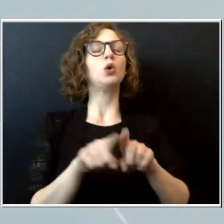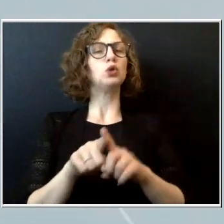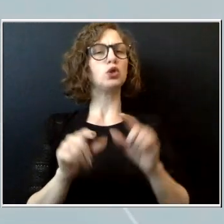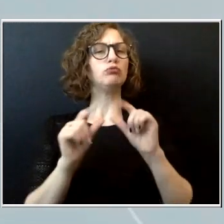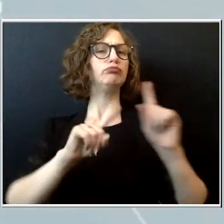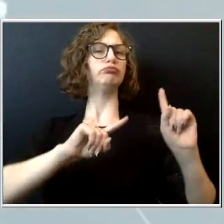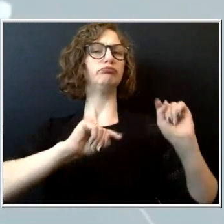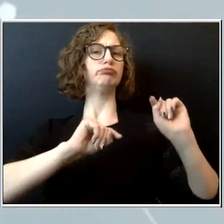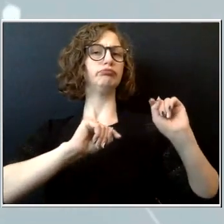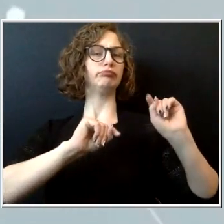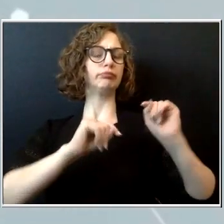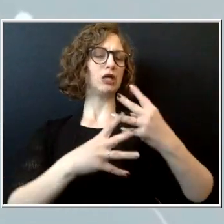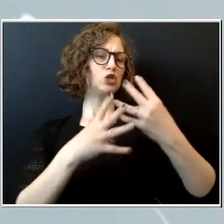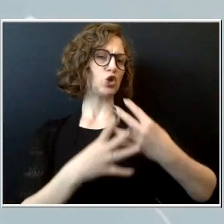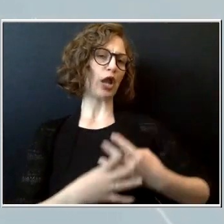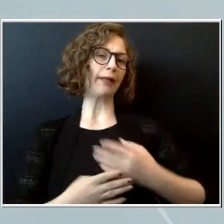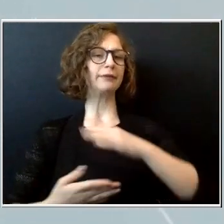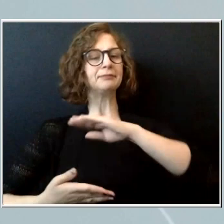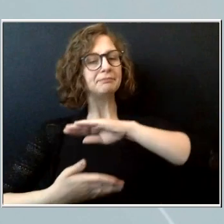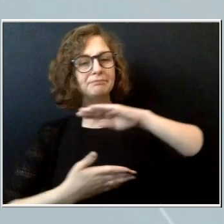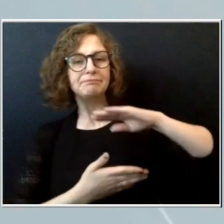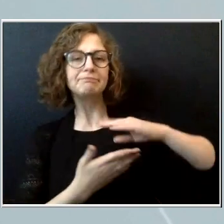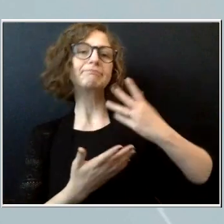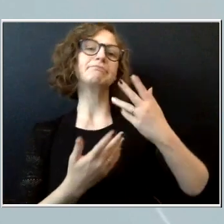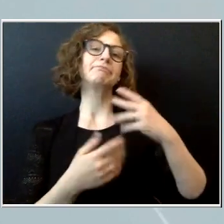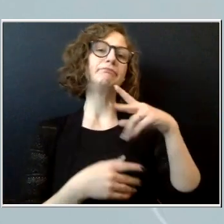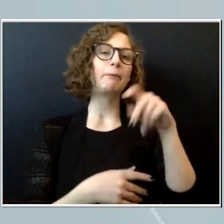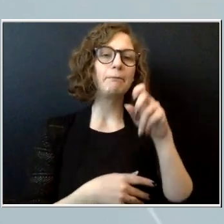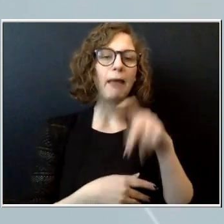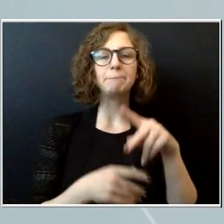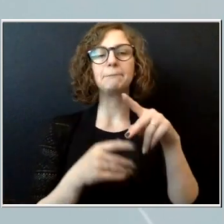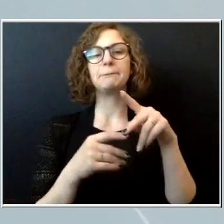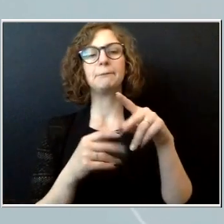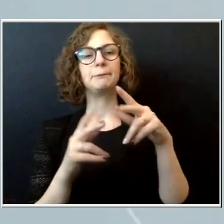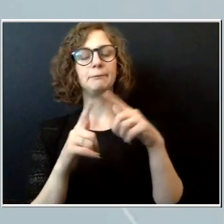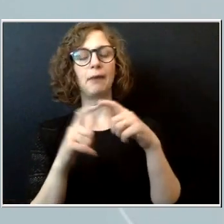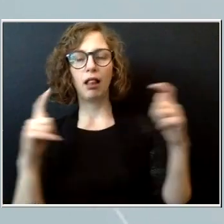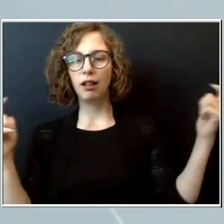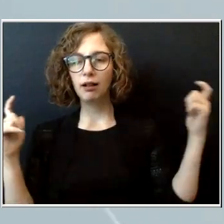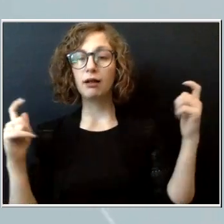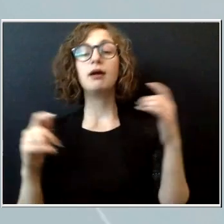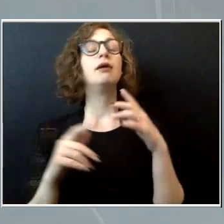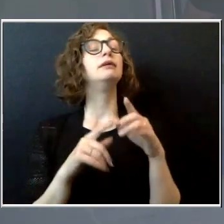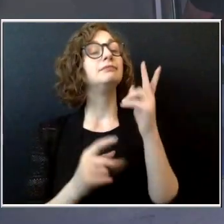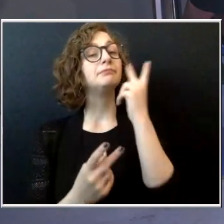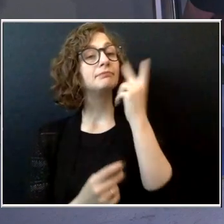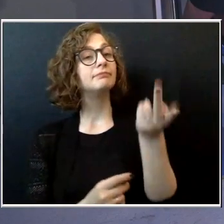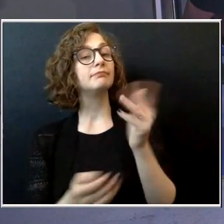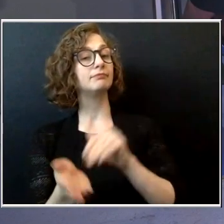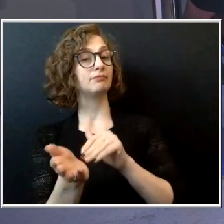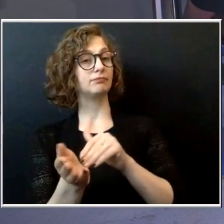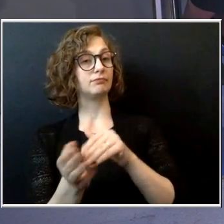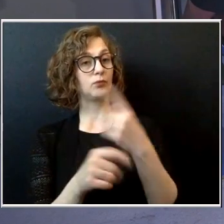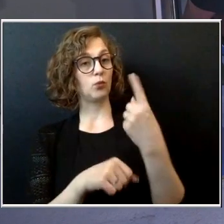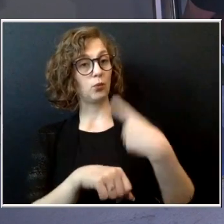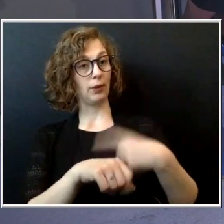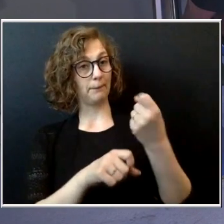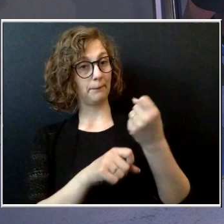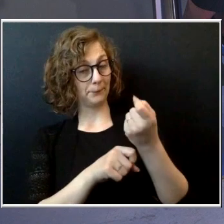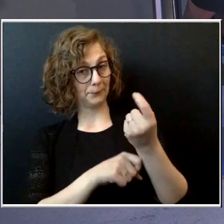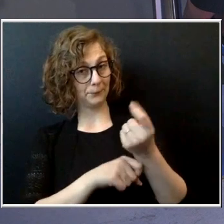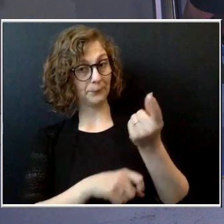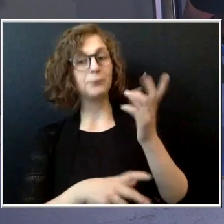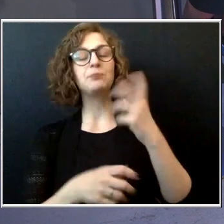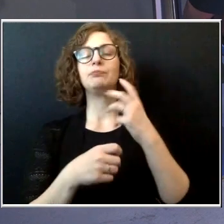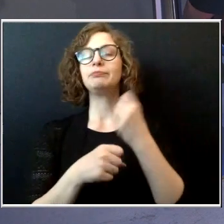see a doctor at least once a year to help you keep on track of what tests you need. So let's dig a little deeper into it today with our